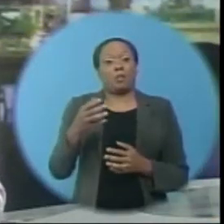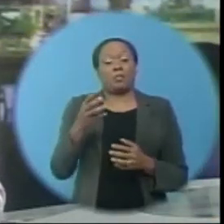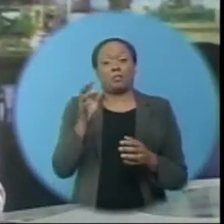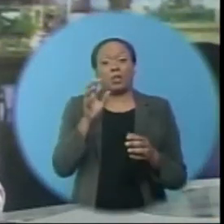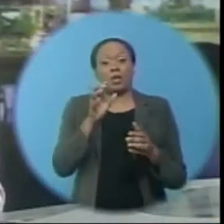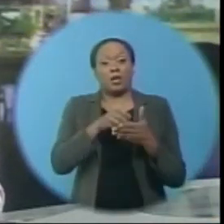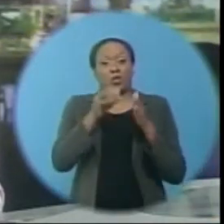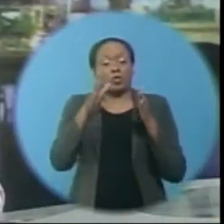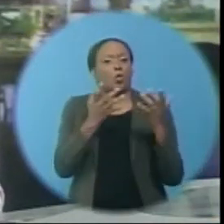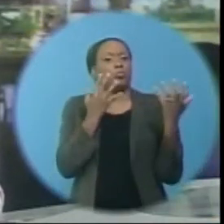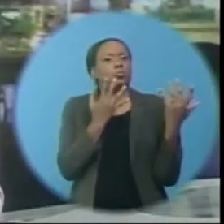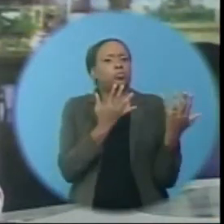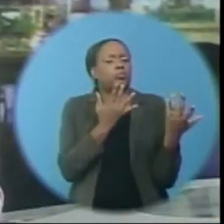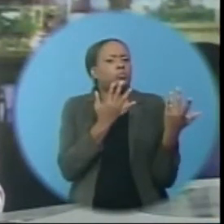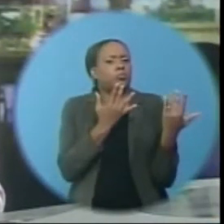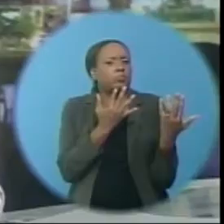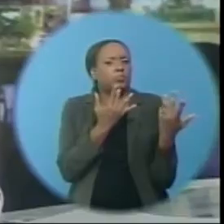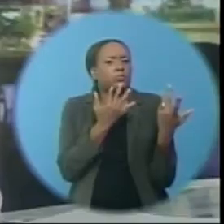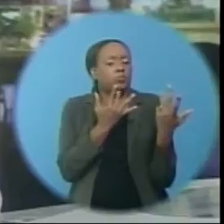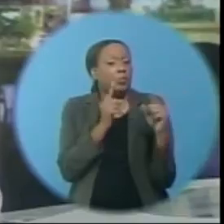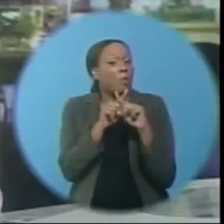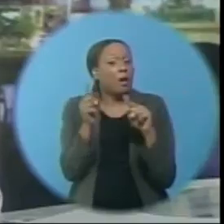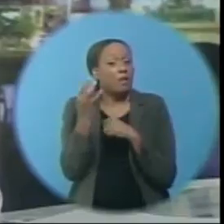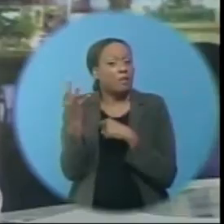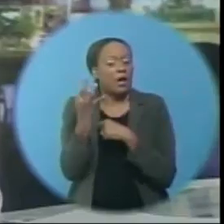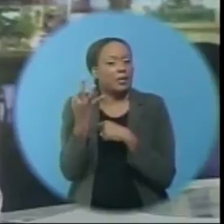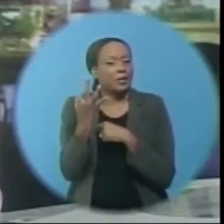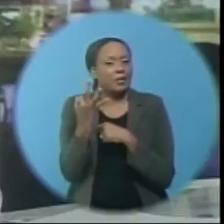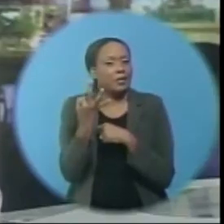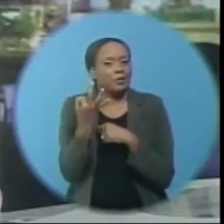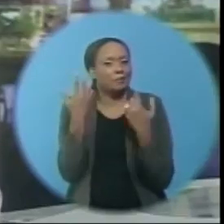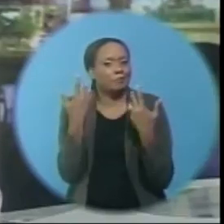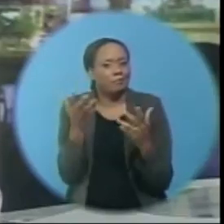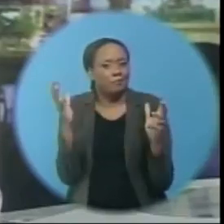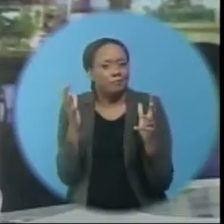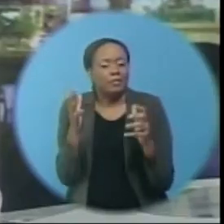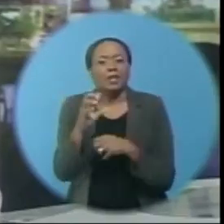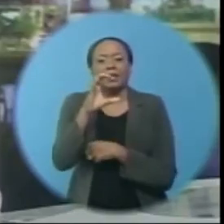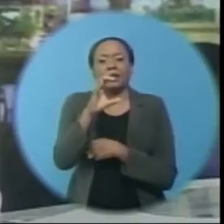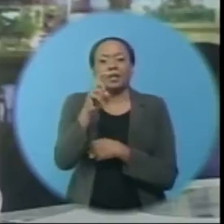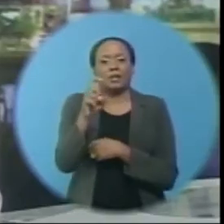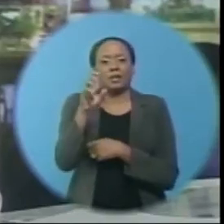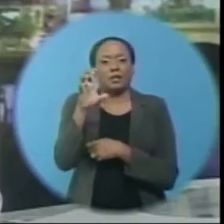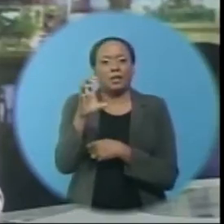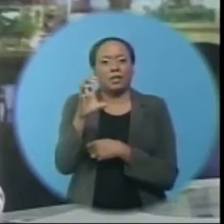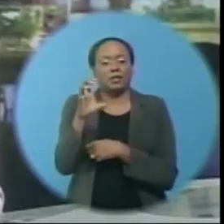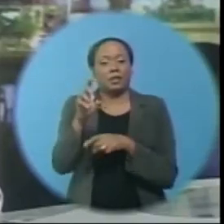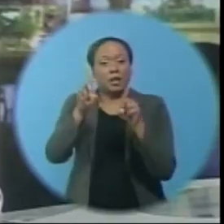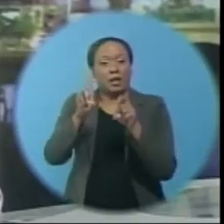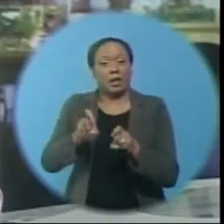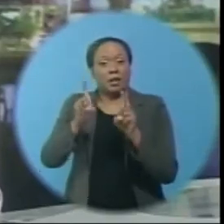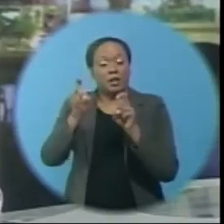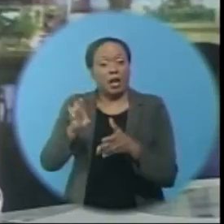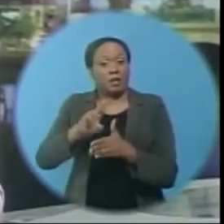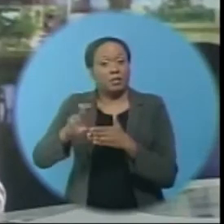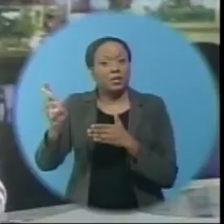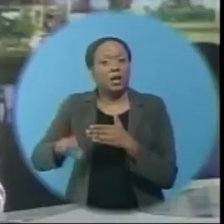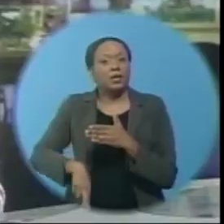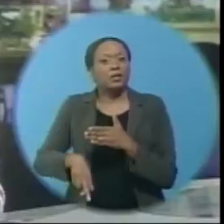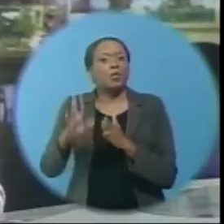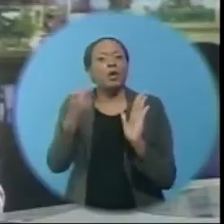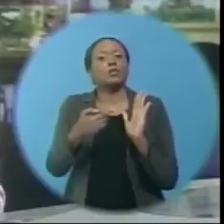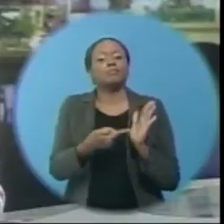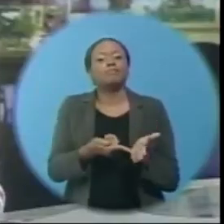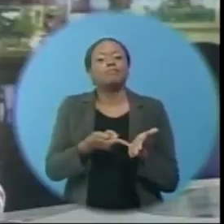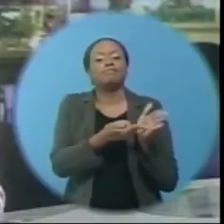Friday for the thousands of students in Barbados and across the Caribbean who wrote CXC examinations in May and June. That's